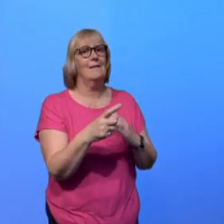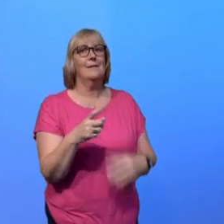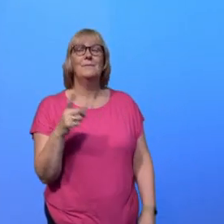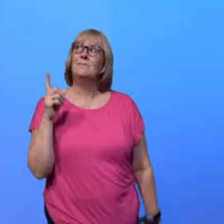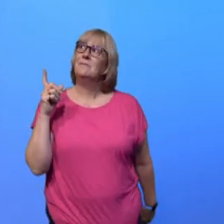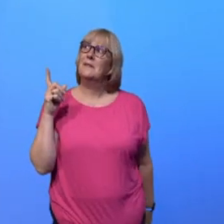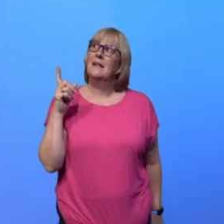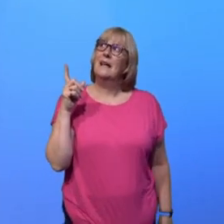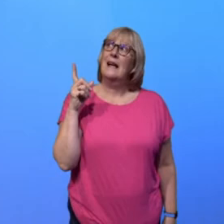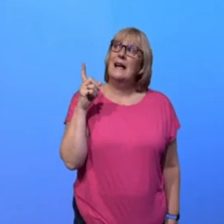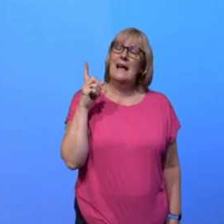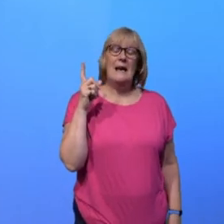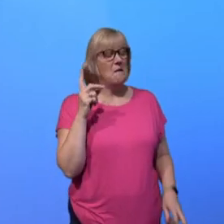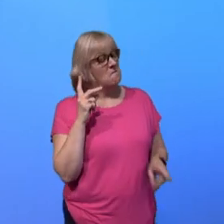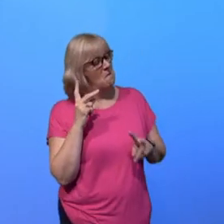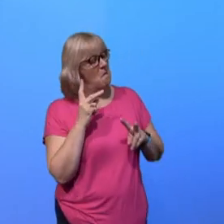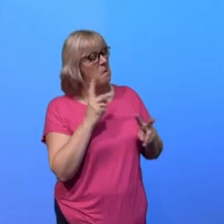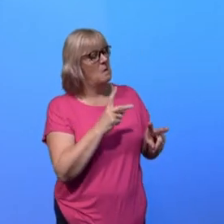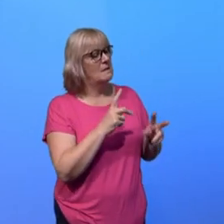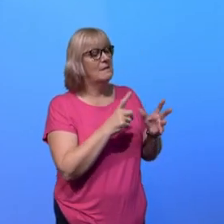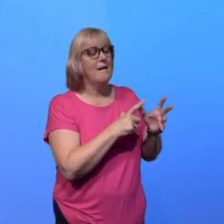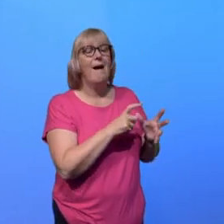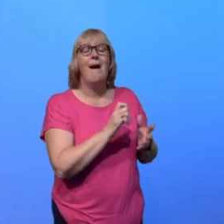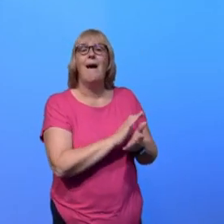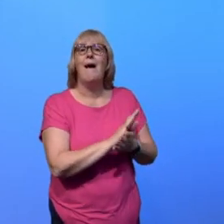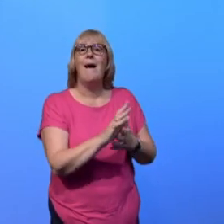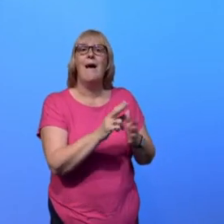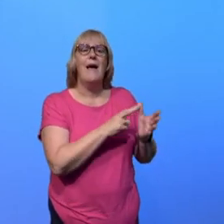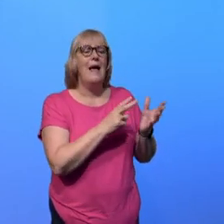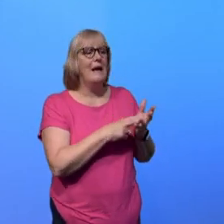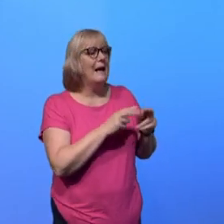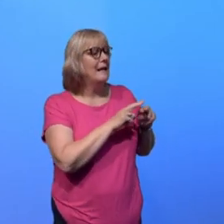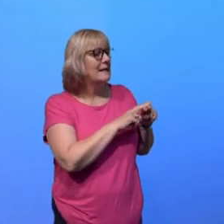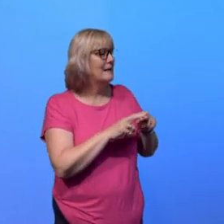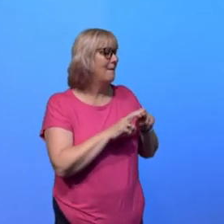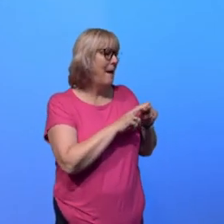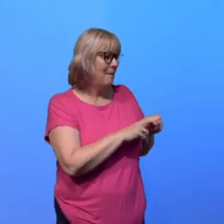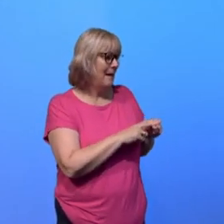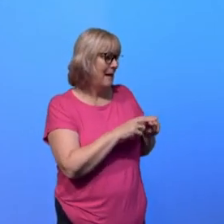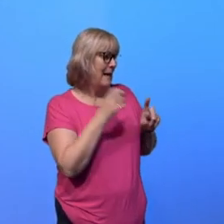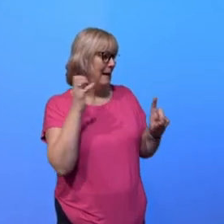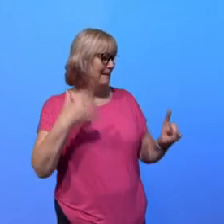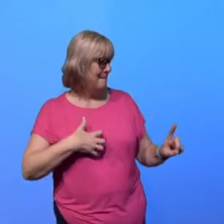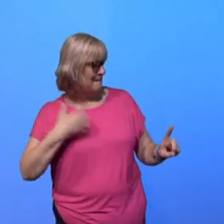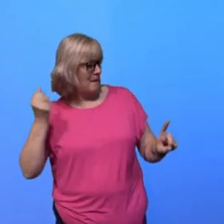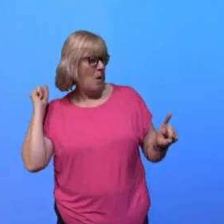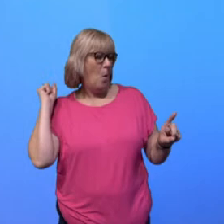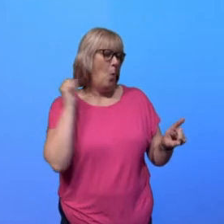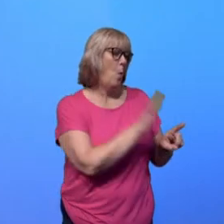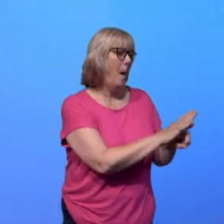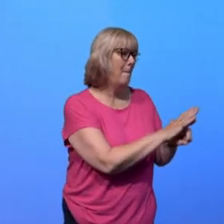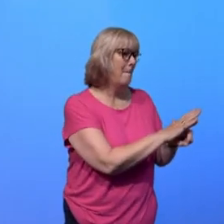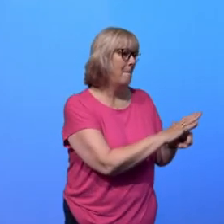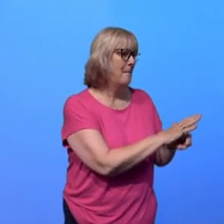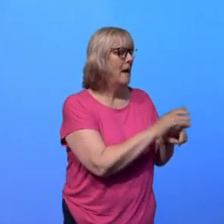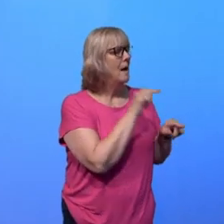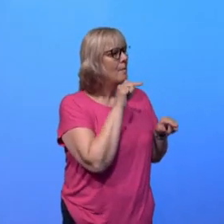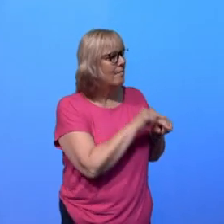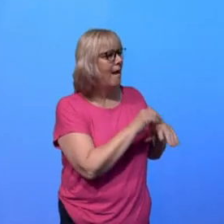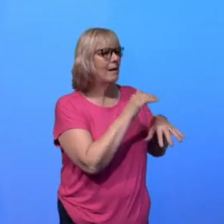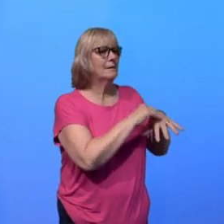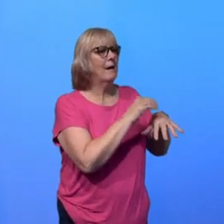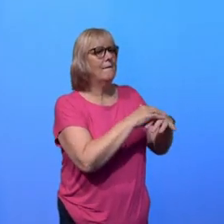on all of Achan's family. We're so individualistic. But can you see this impacts the whole congregation of